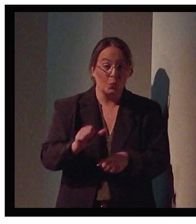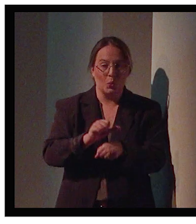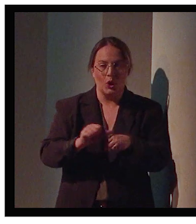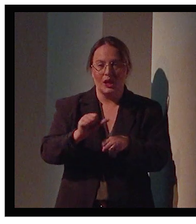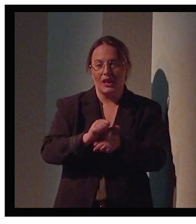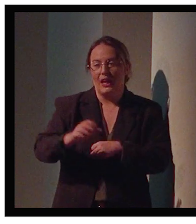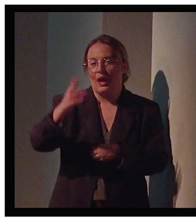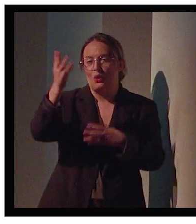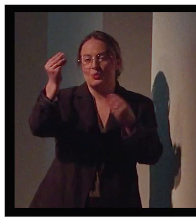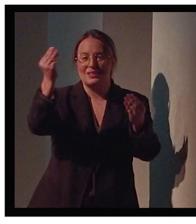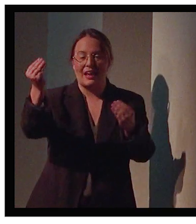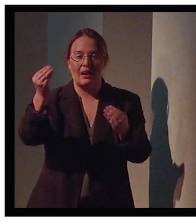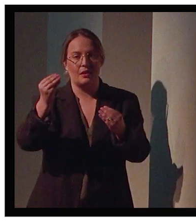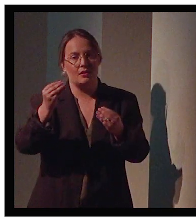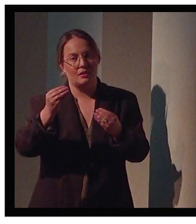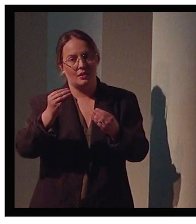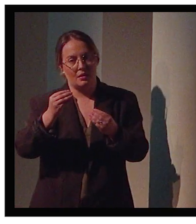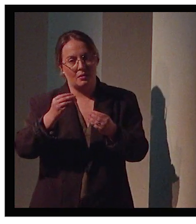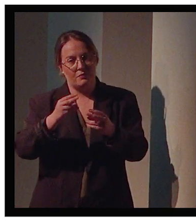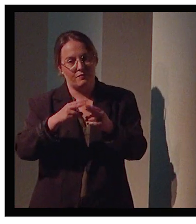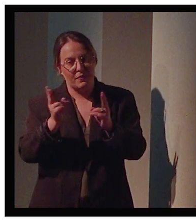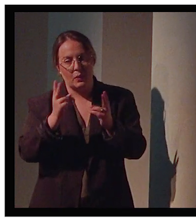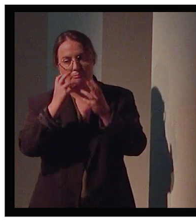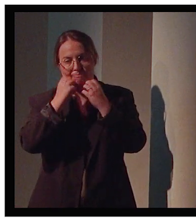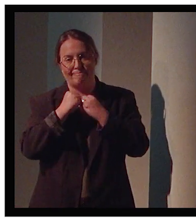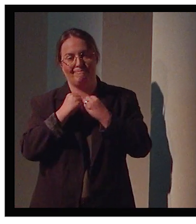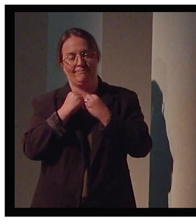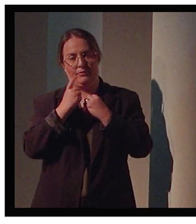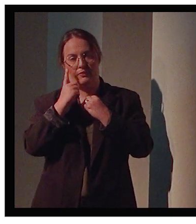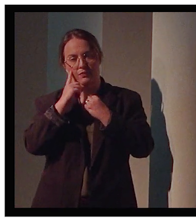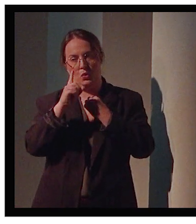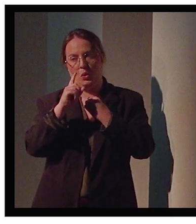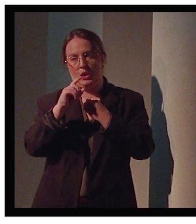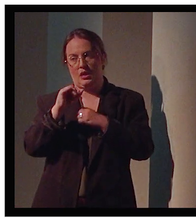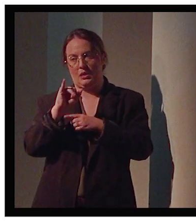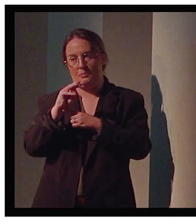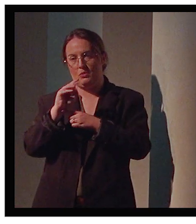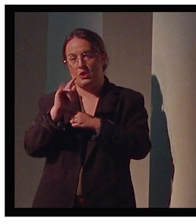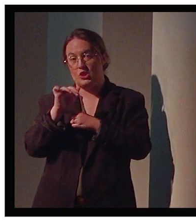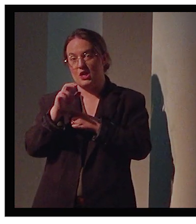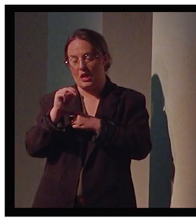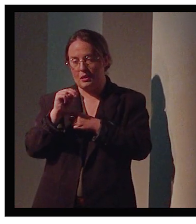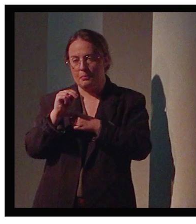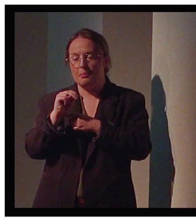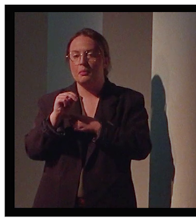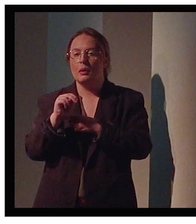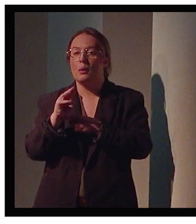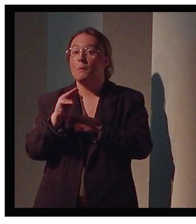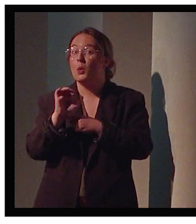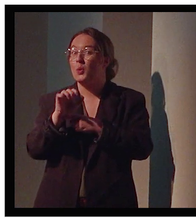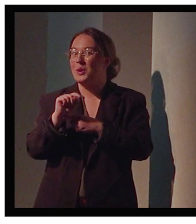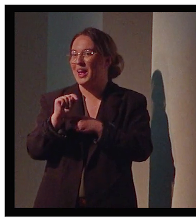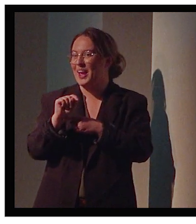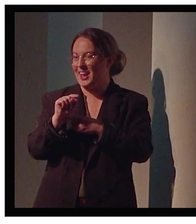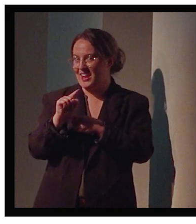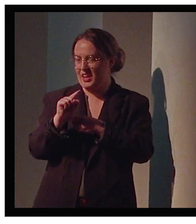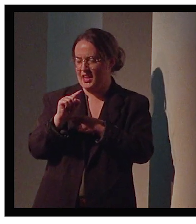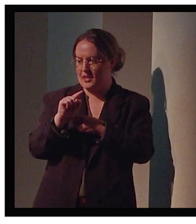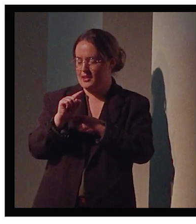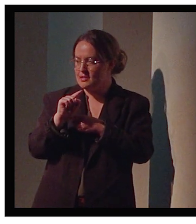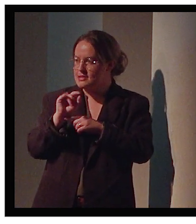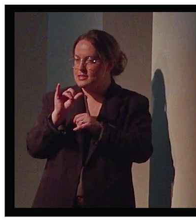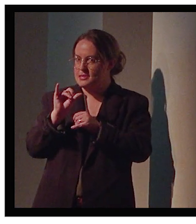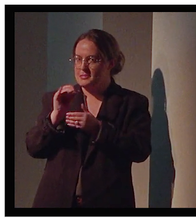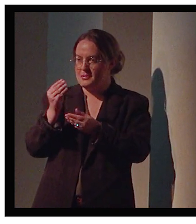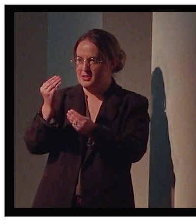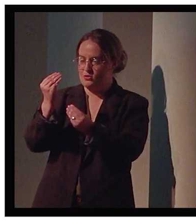of Impressionism. Monet was introduced to this practice in the early 1860s by Eugène Boudin, who was committed to working